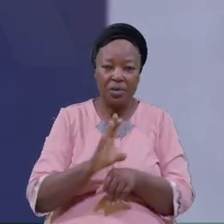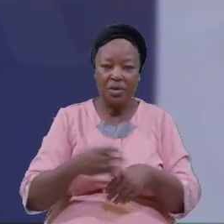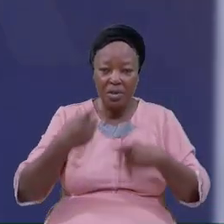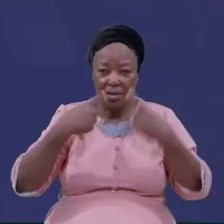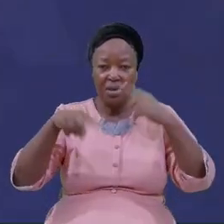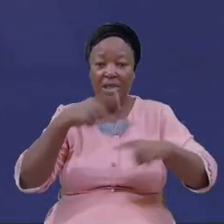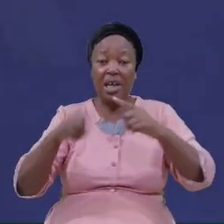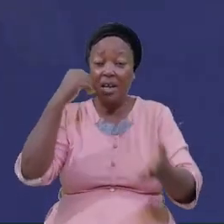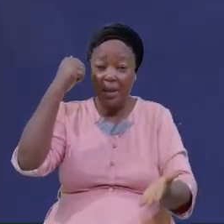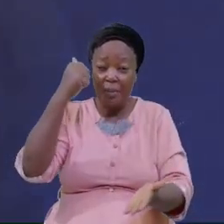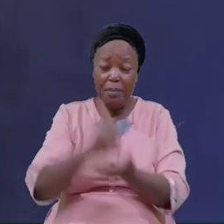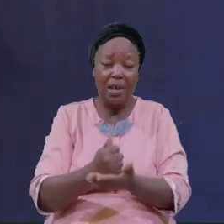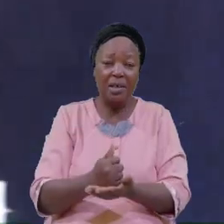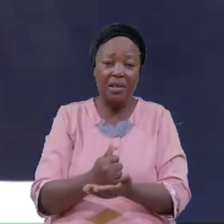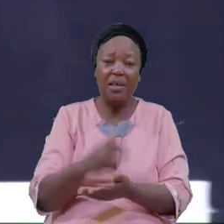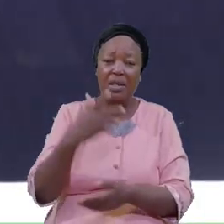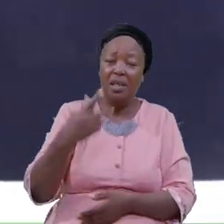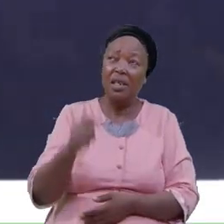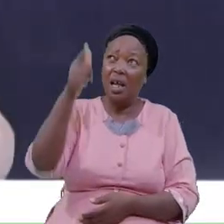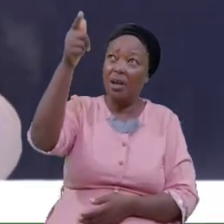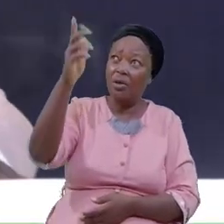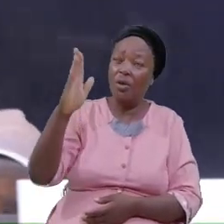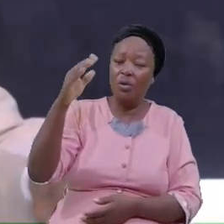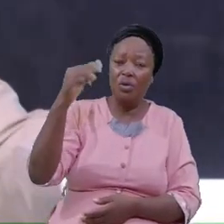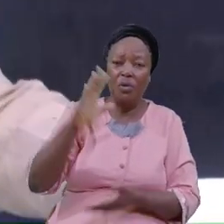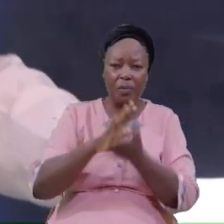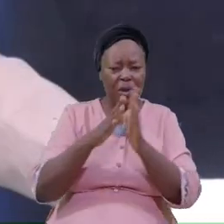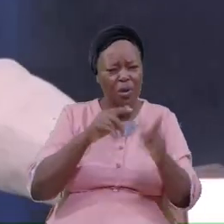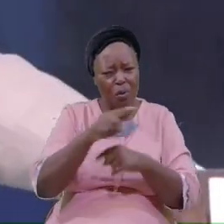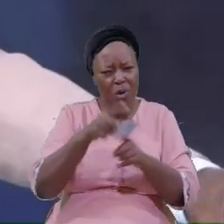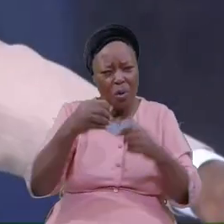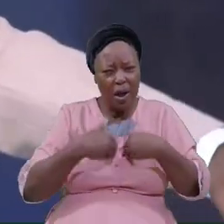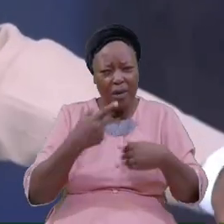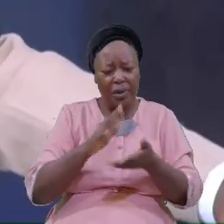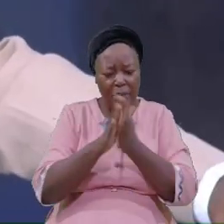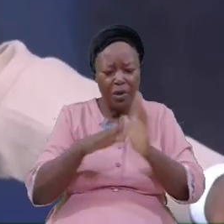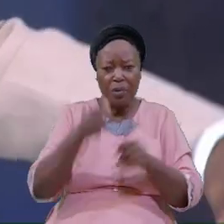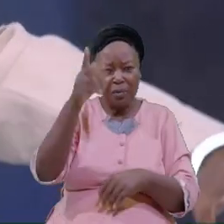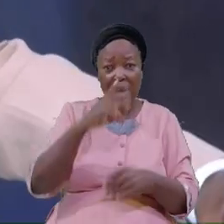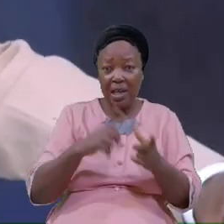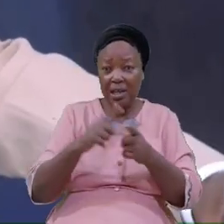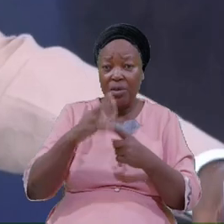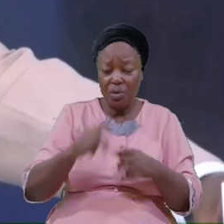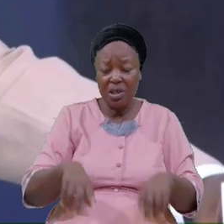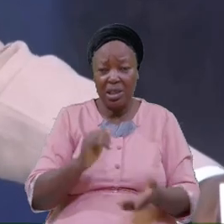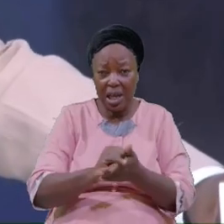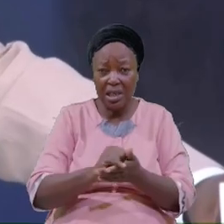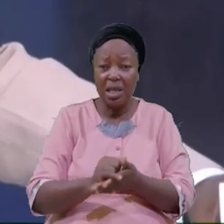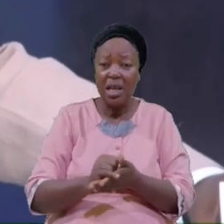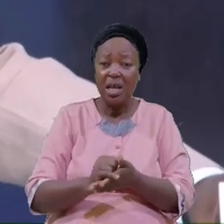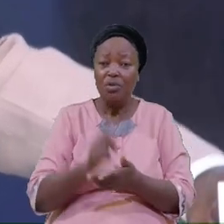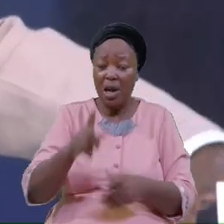amen. The God of peace. When you have the peace of God and you are indwelt by the God of peace,